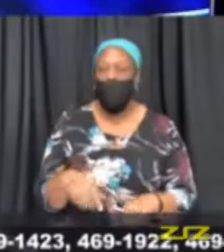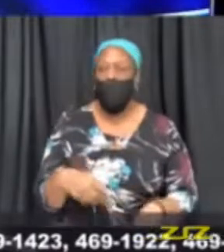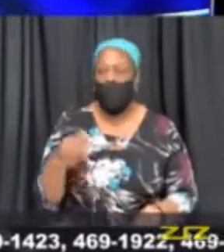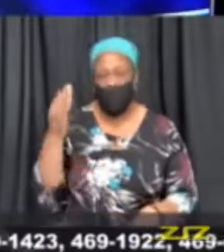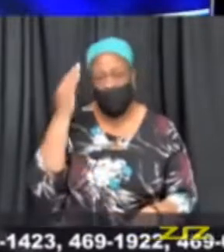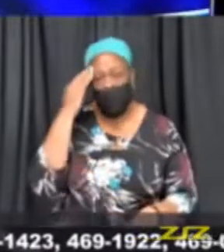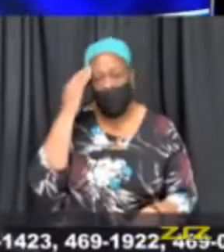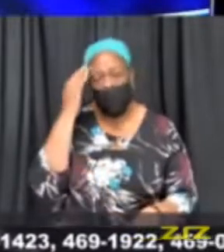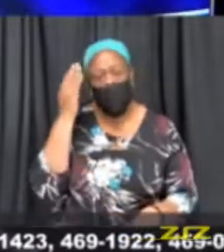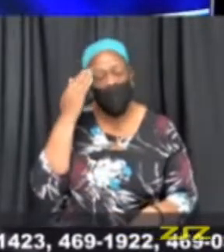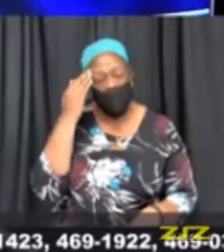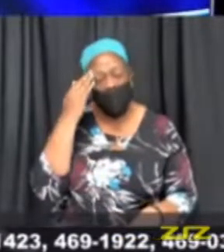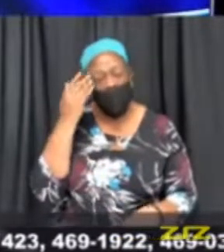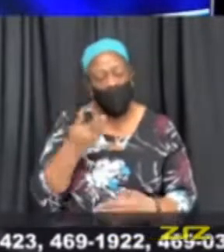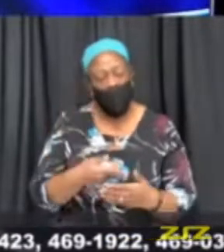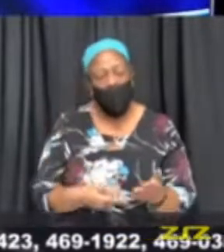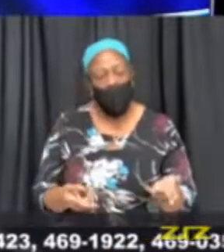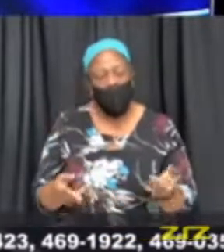media literate.